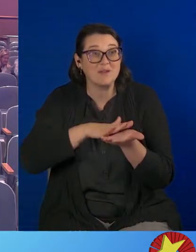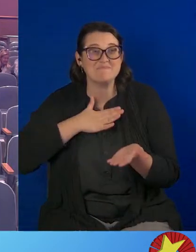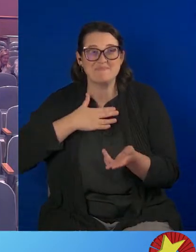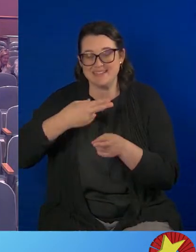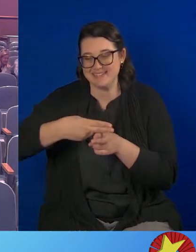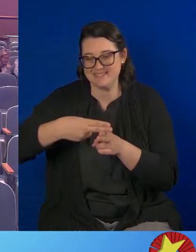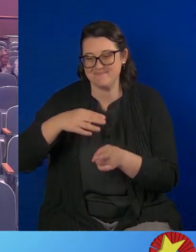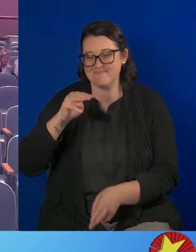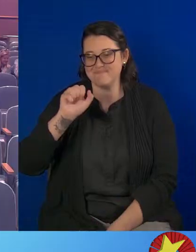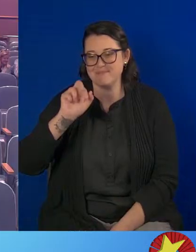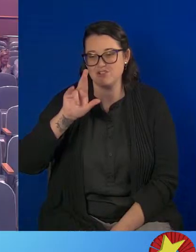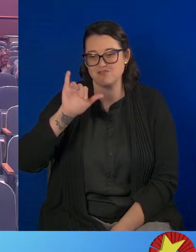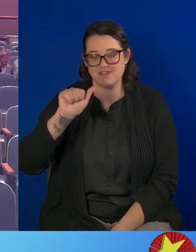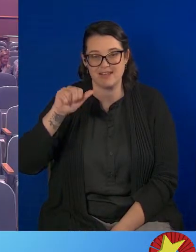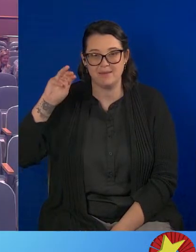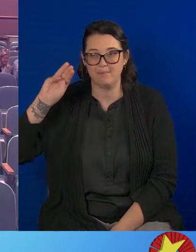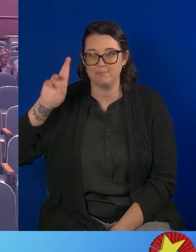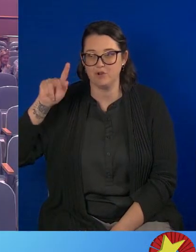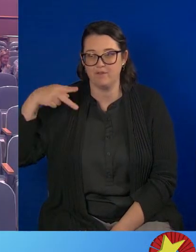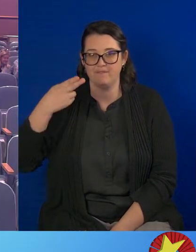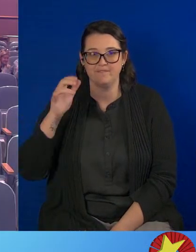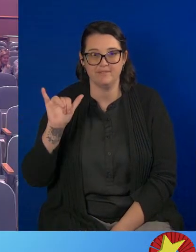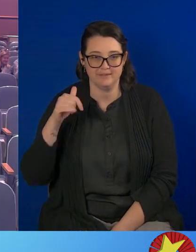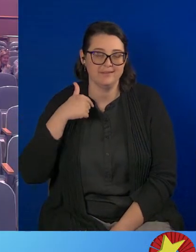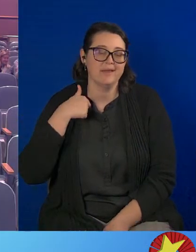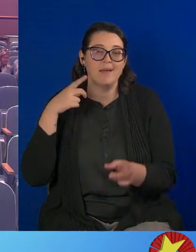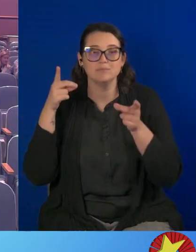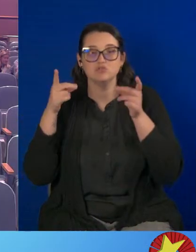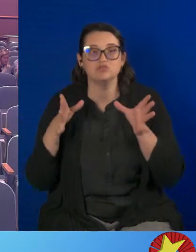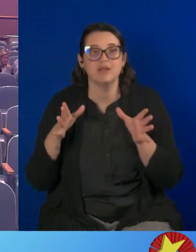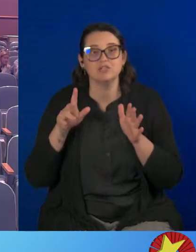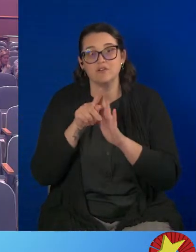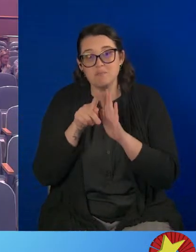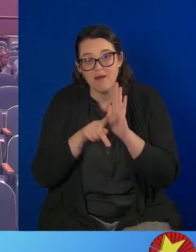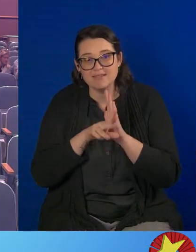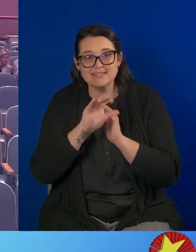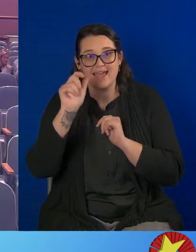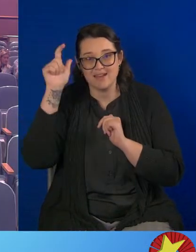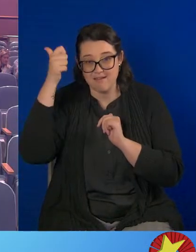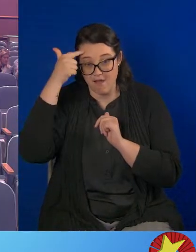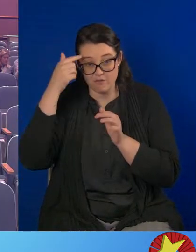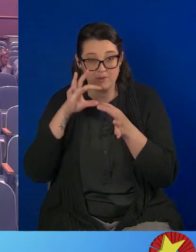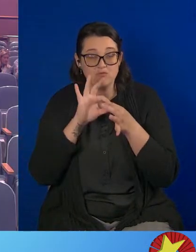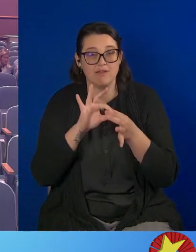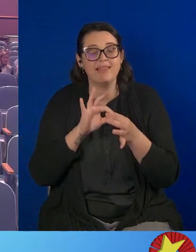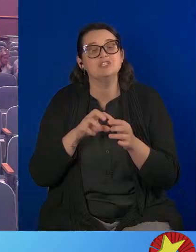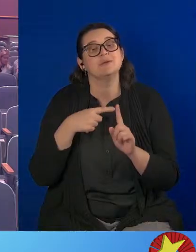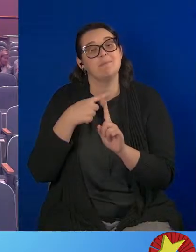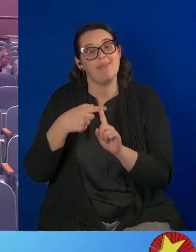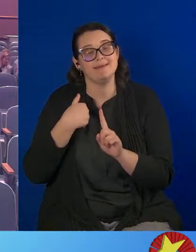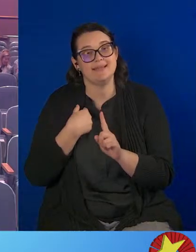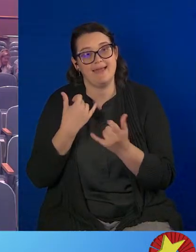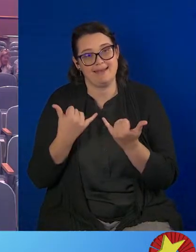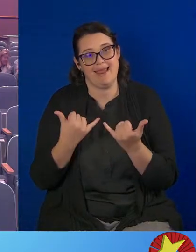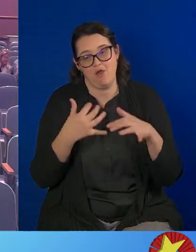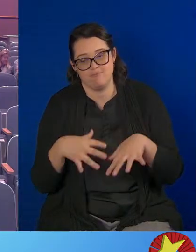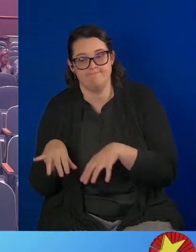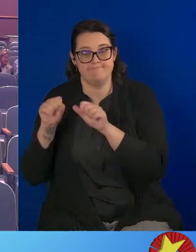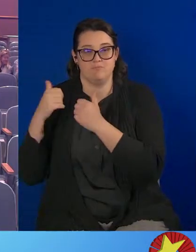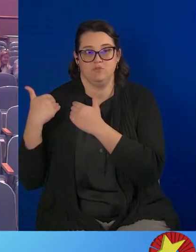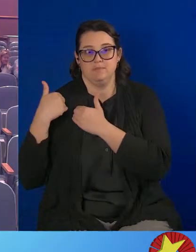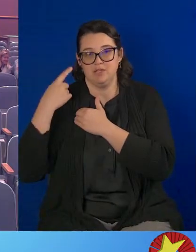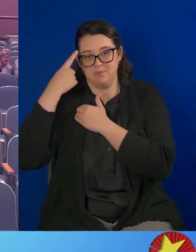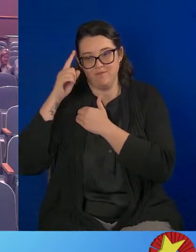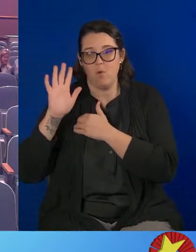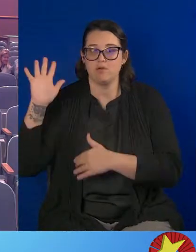am the Director of Policy and Government Relations, and I have also taken over responsibility now for what